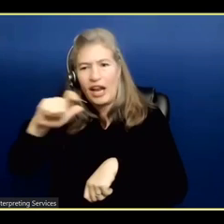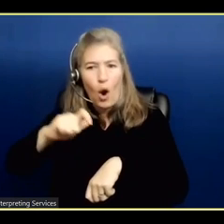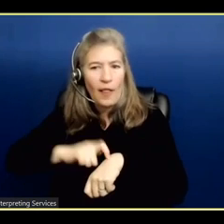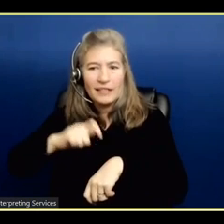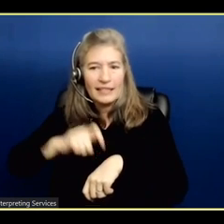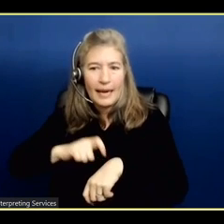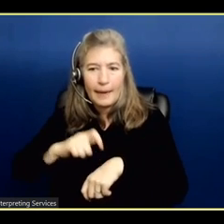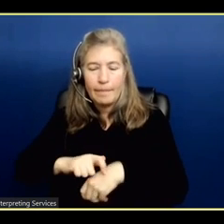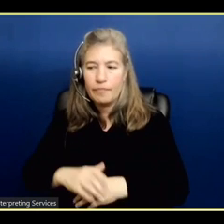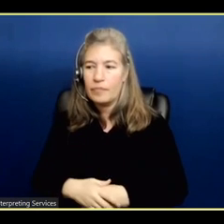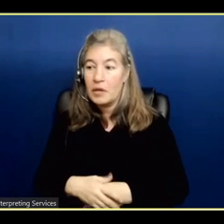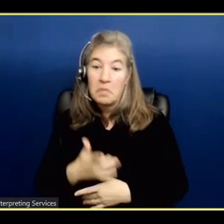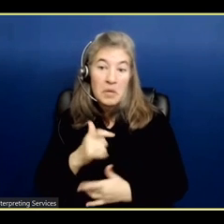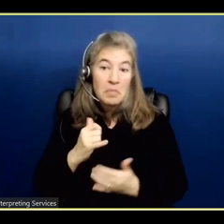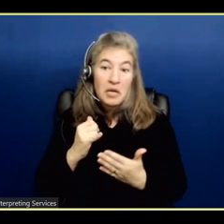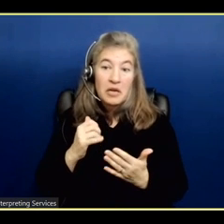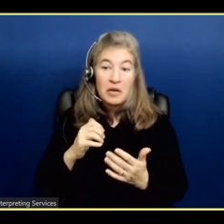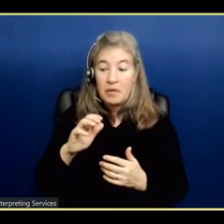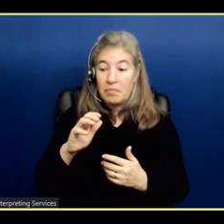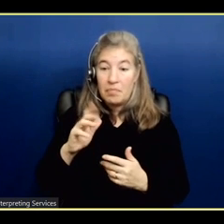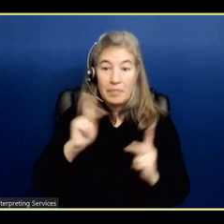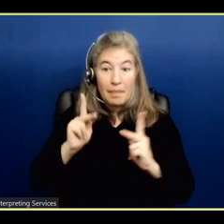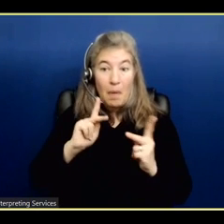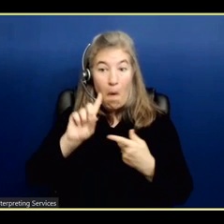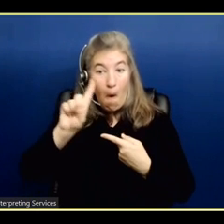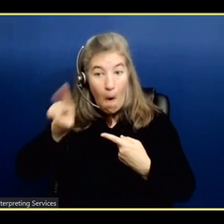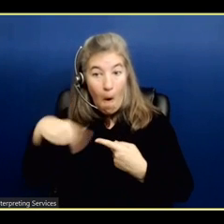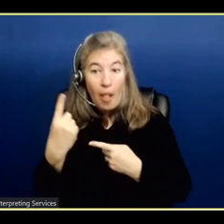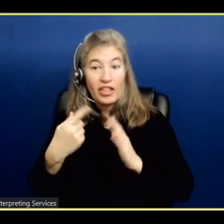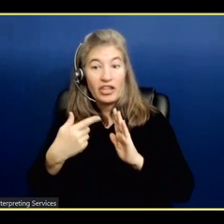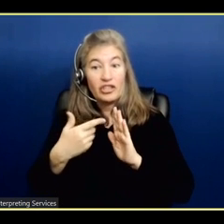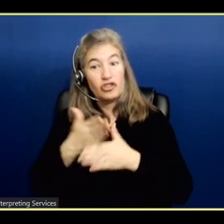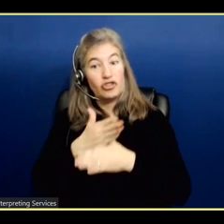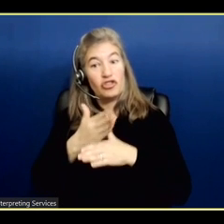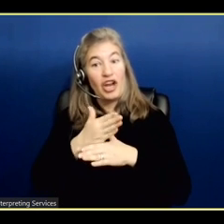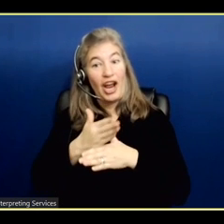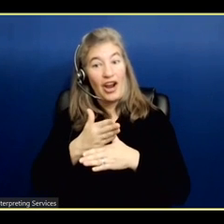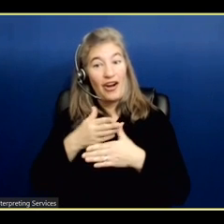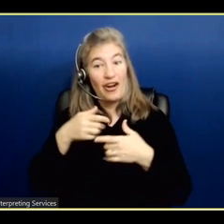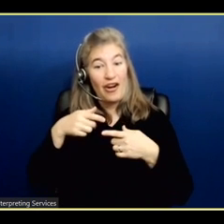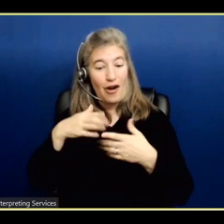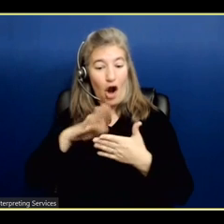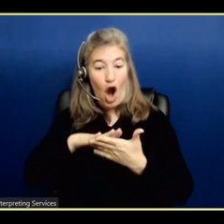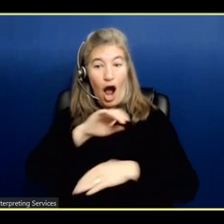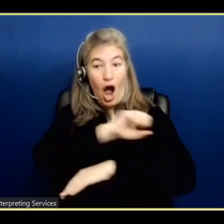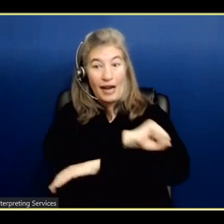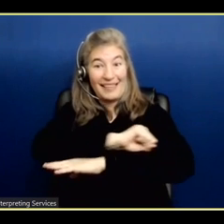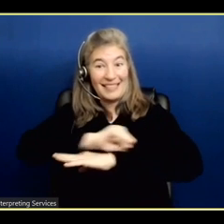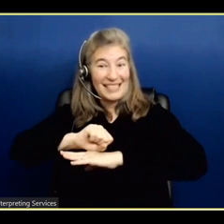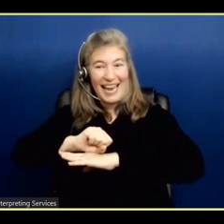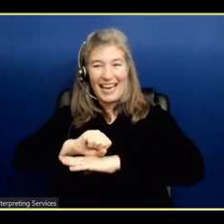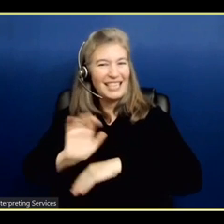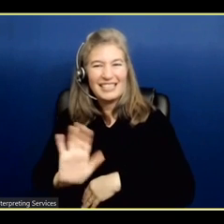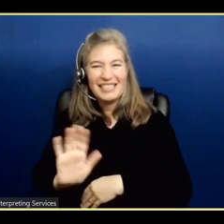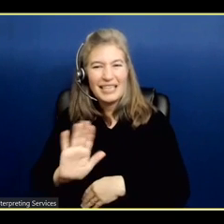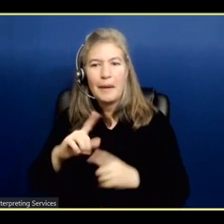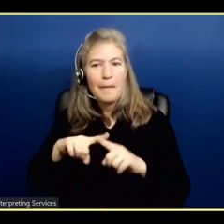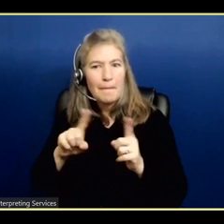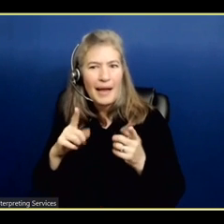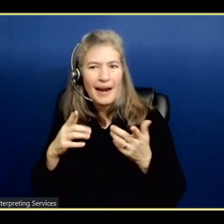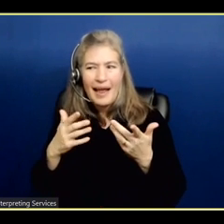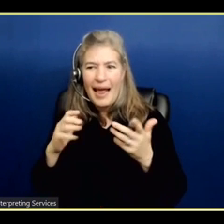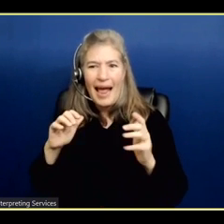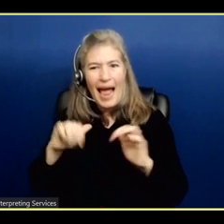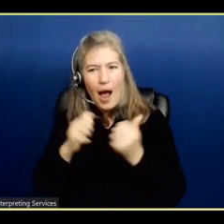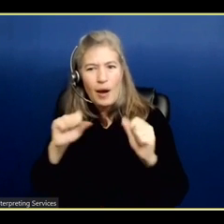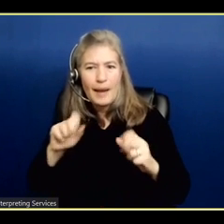Hi, everyone. I really want to thank GIA and Eddie for convening this group and express gratitude to all the speakers. I've been taking furious notes.